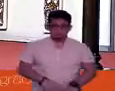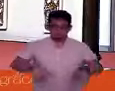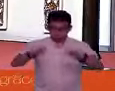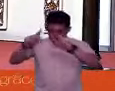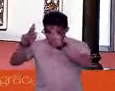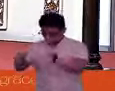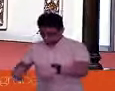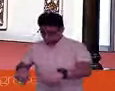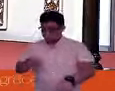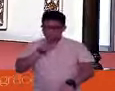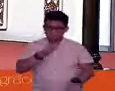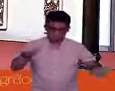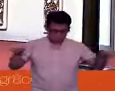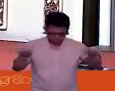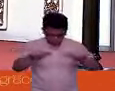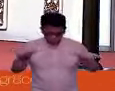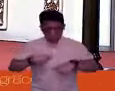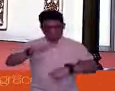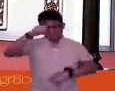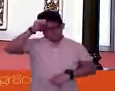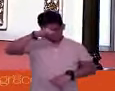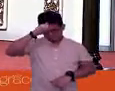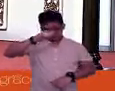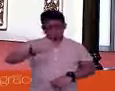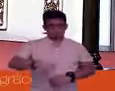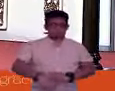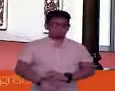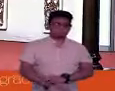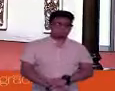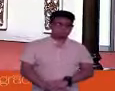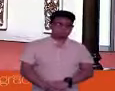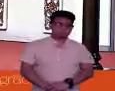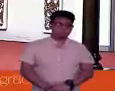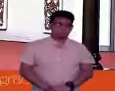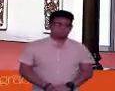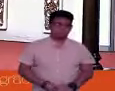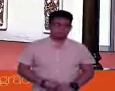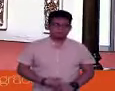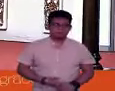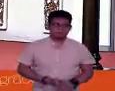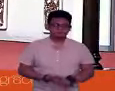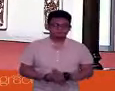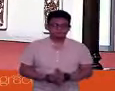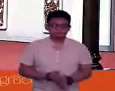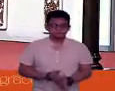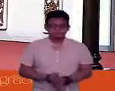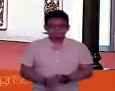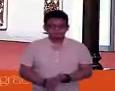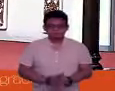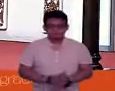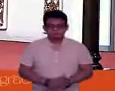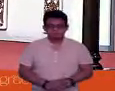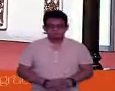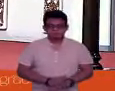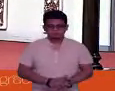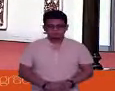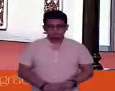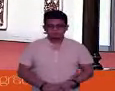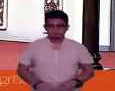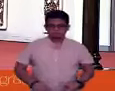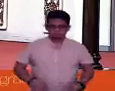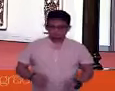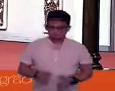thee. And I have given thee that which thou hast not asked. Wa ang gihatag pagod, katong wala niya pangalo,